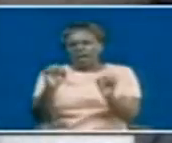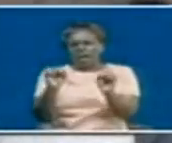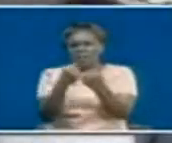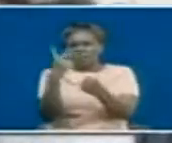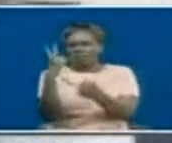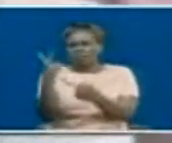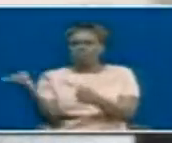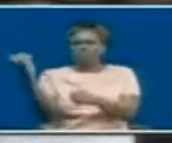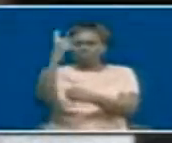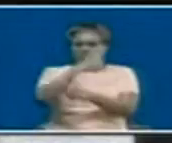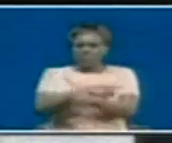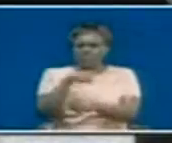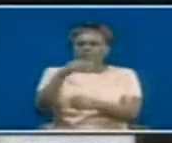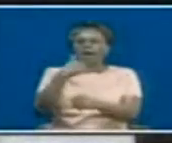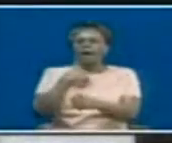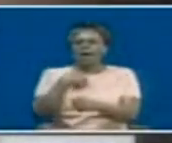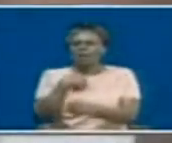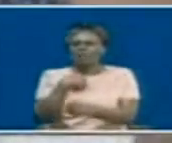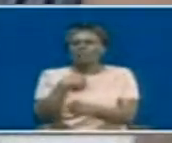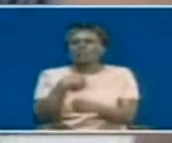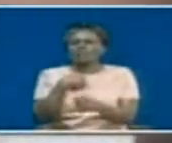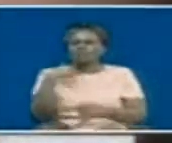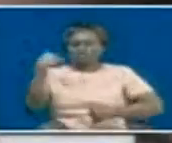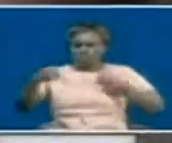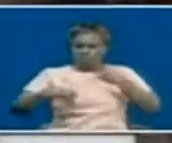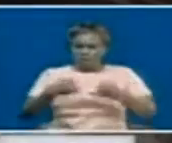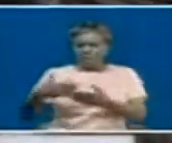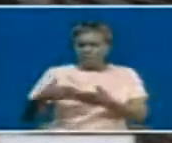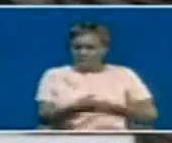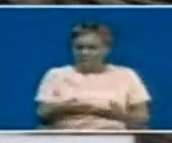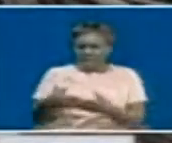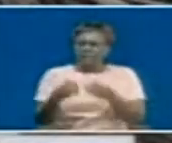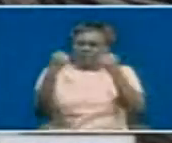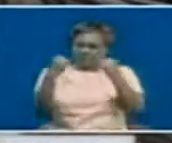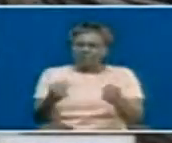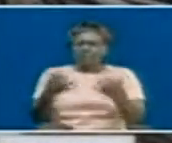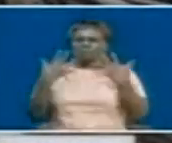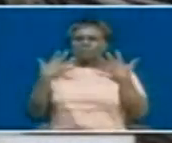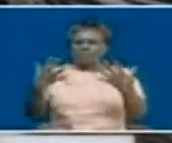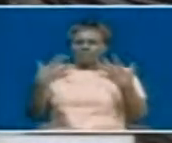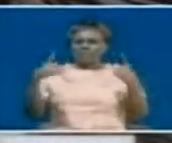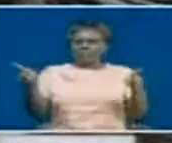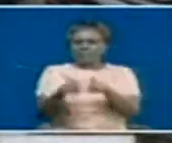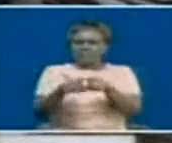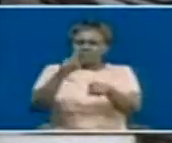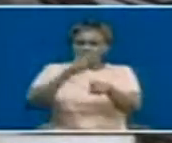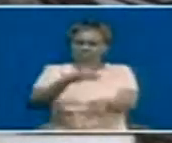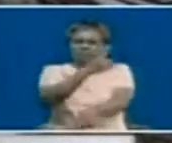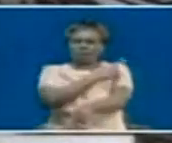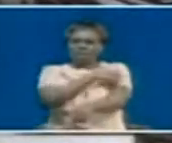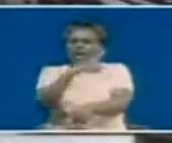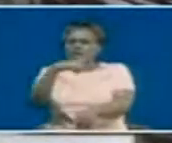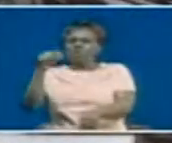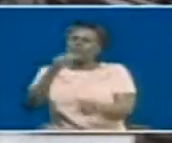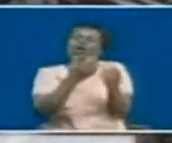after she had what was supposed to be her bundle of joy. Her baby had difficulty in breathing. And even when the doctors took her baby,